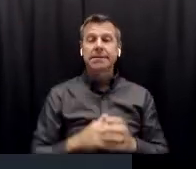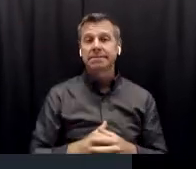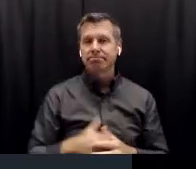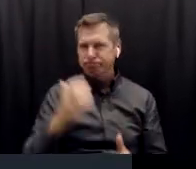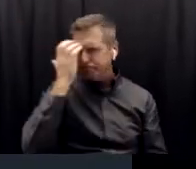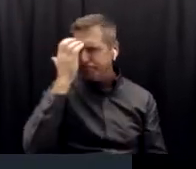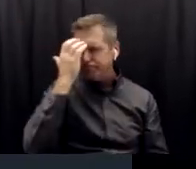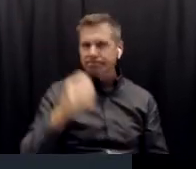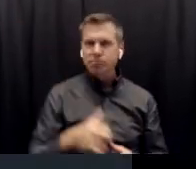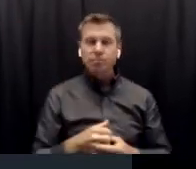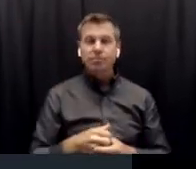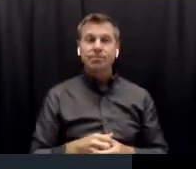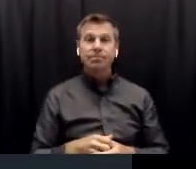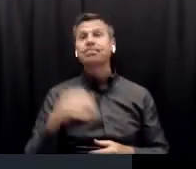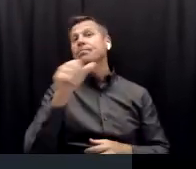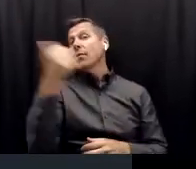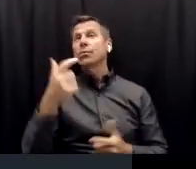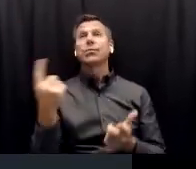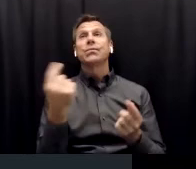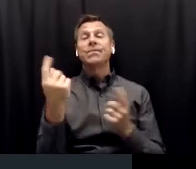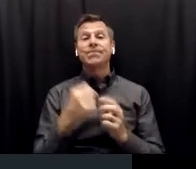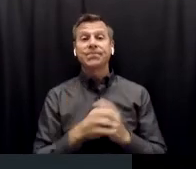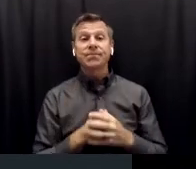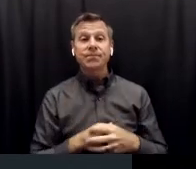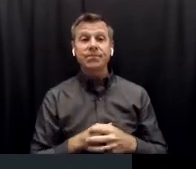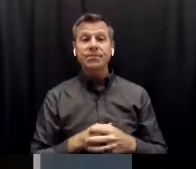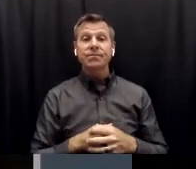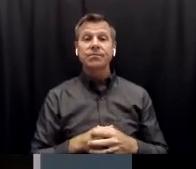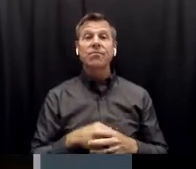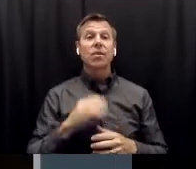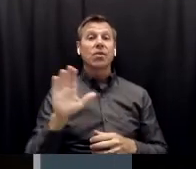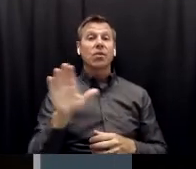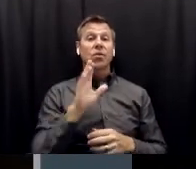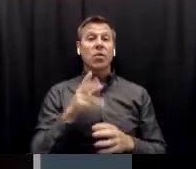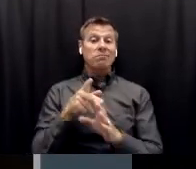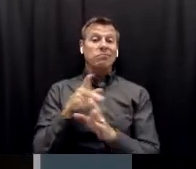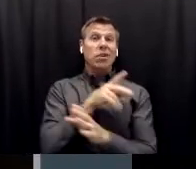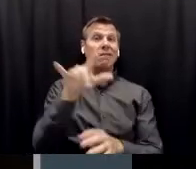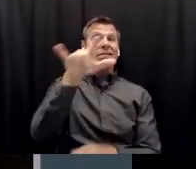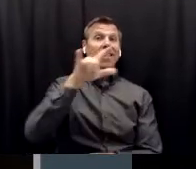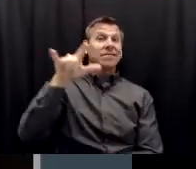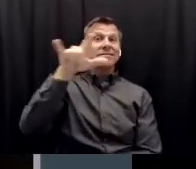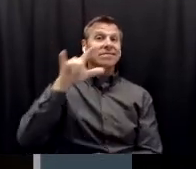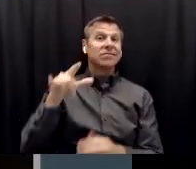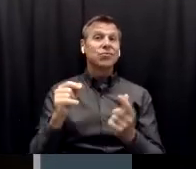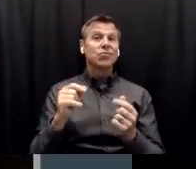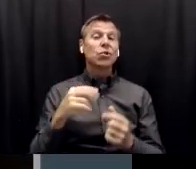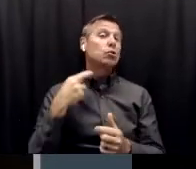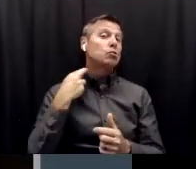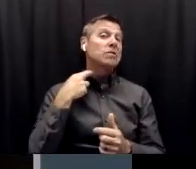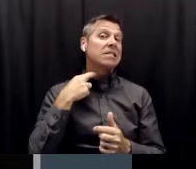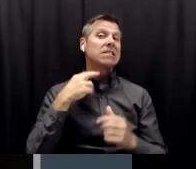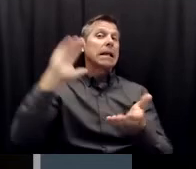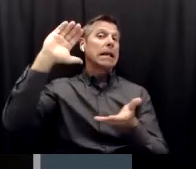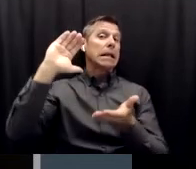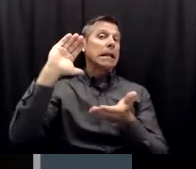Some other things that you're going to want to do and update your pre-flight, right? Our pre-flight risk mitigation. Really bump